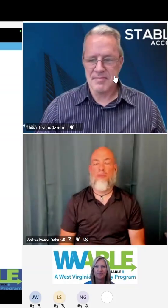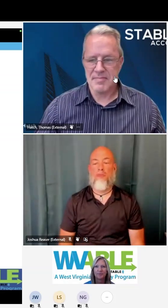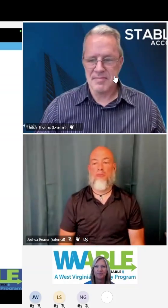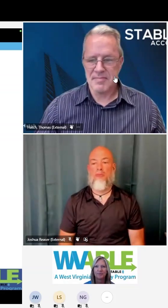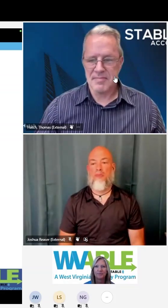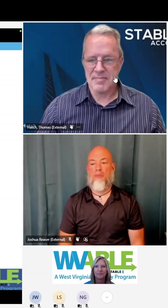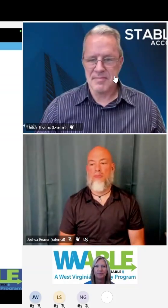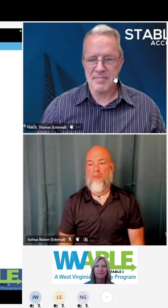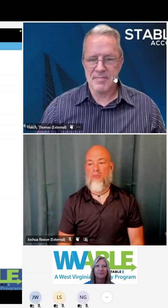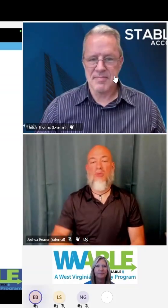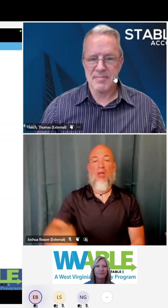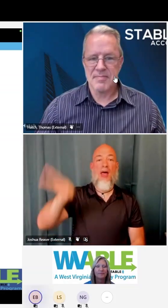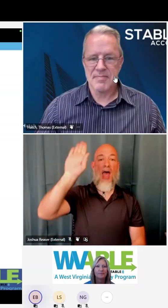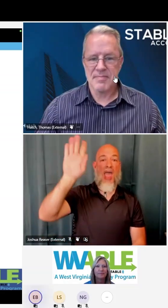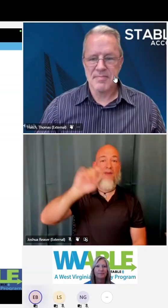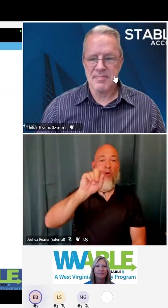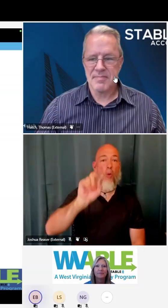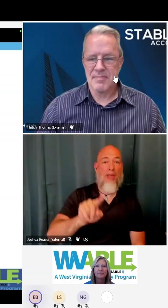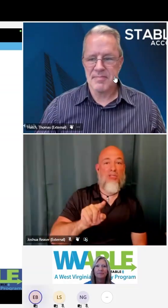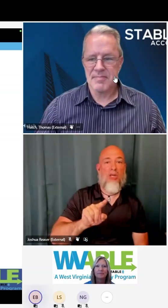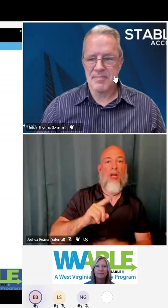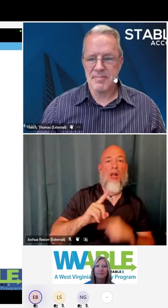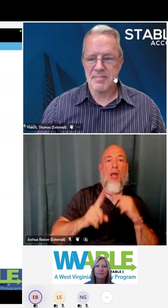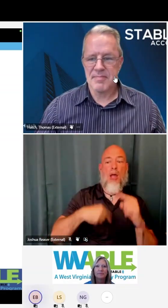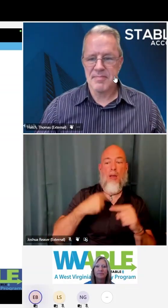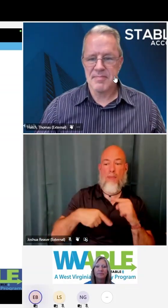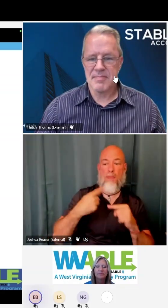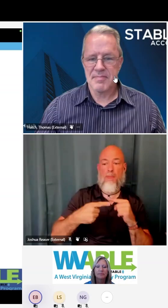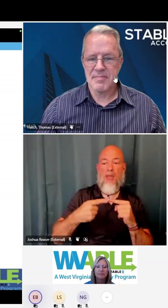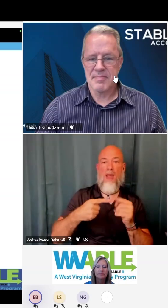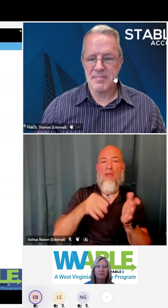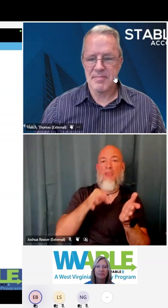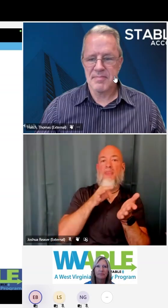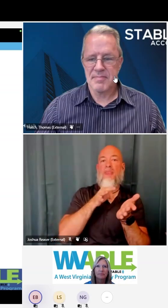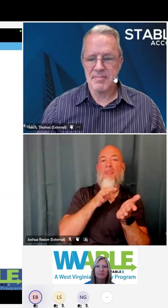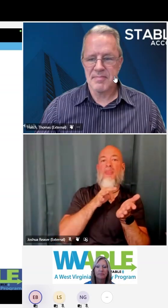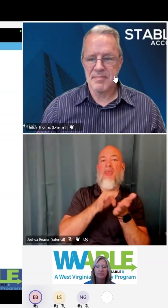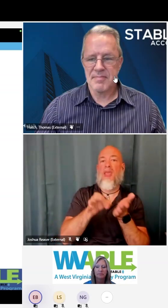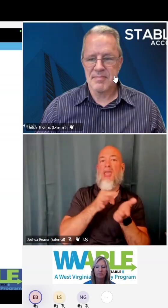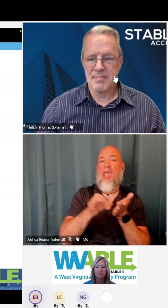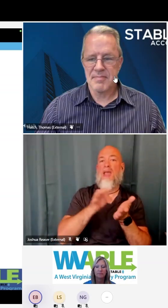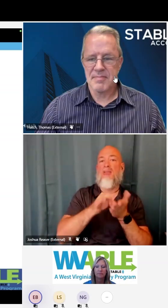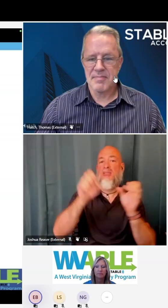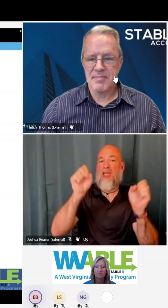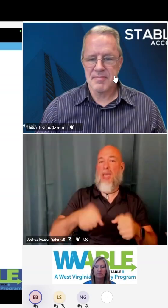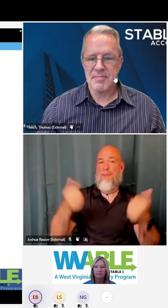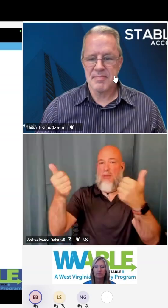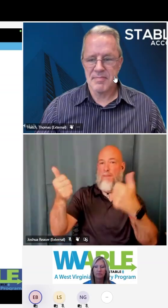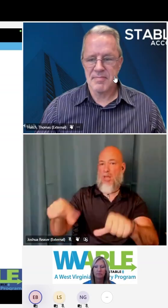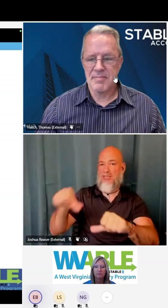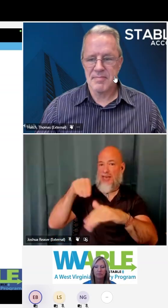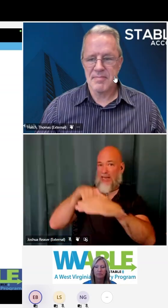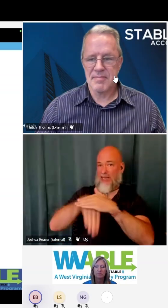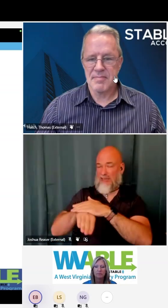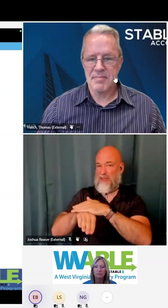I have a question about the accounts that it can be deposited into. So I've worked for Connecting